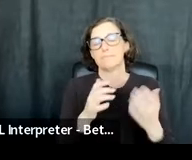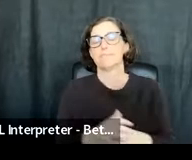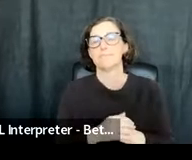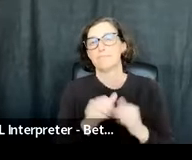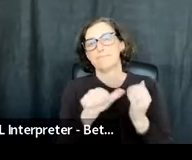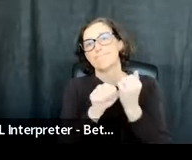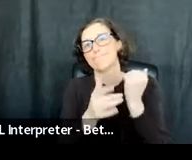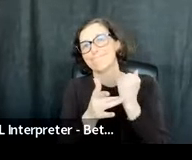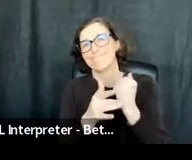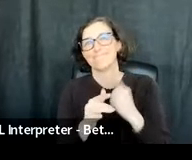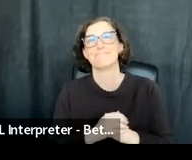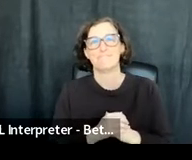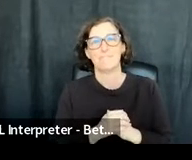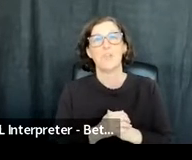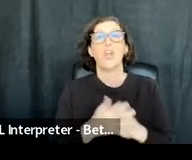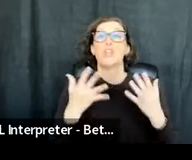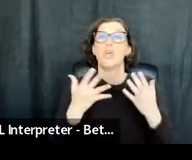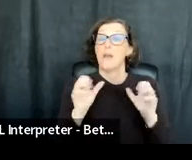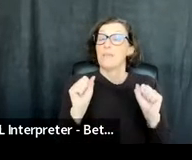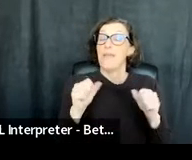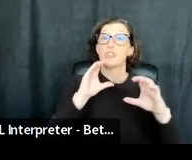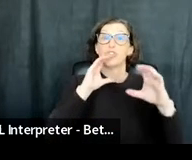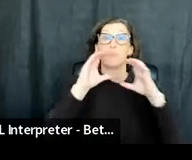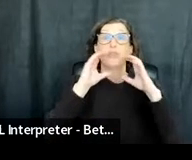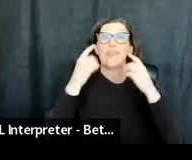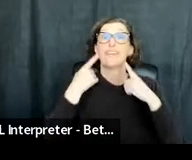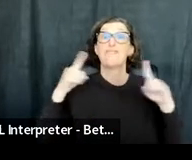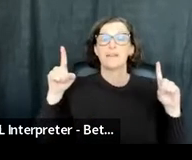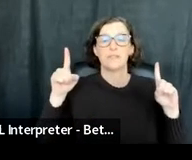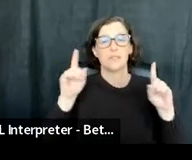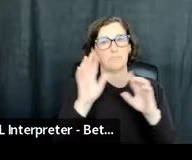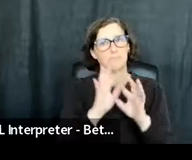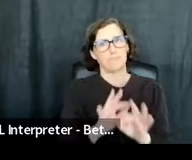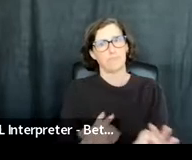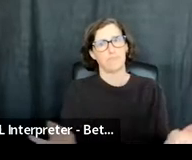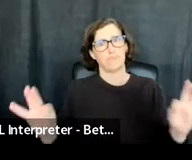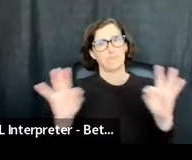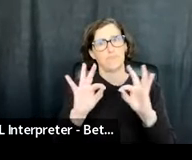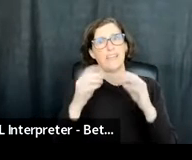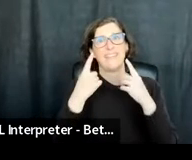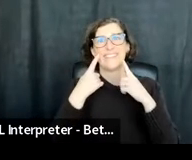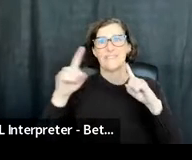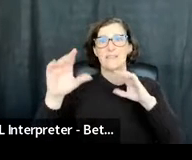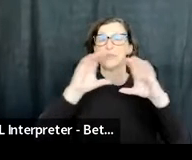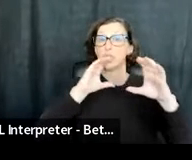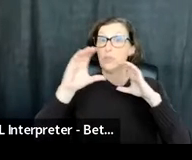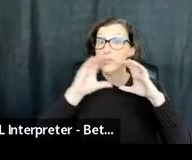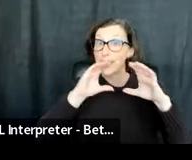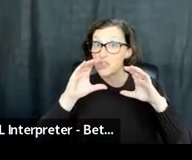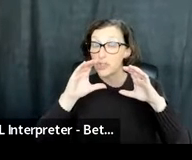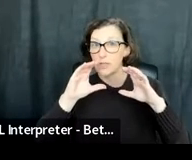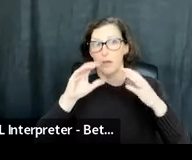They want to be able to communicate effectively. That's really critical. They want to be able to communicate the results of the